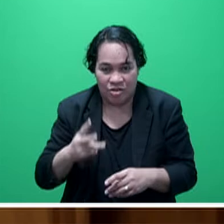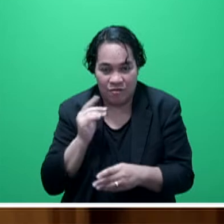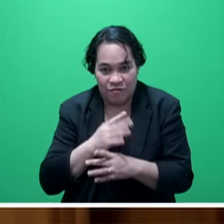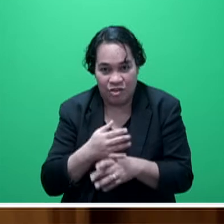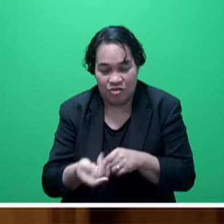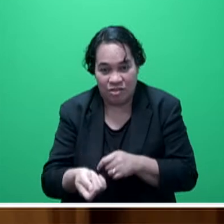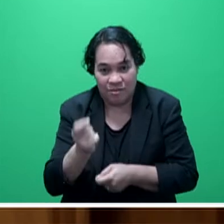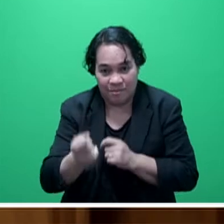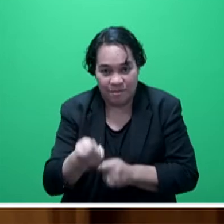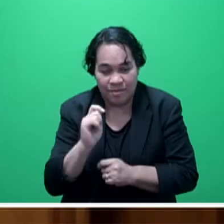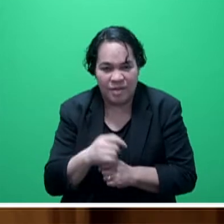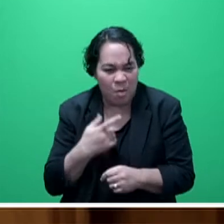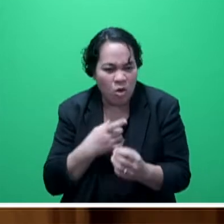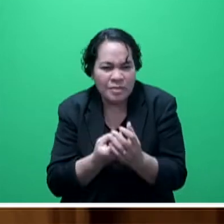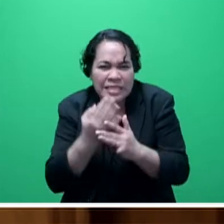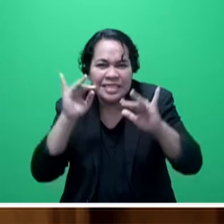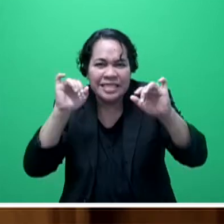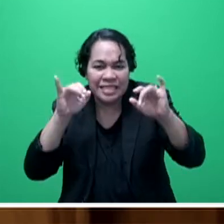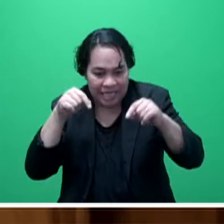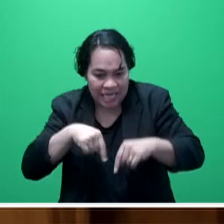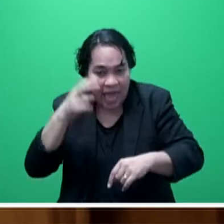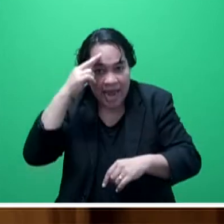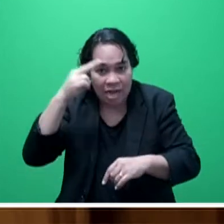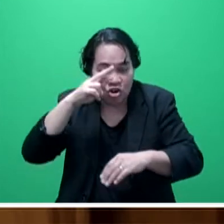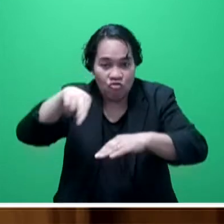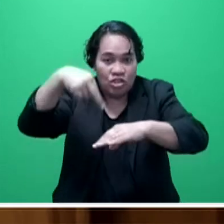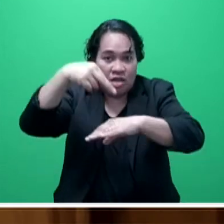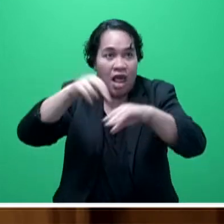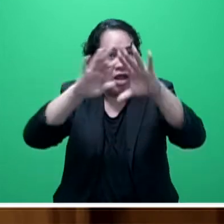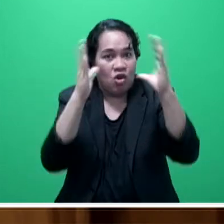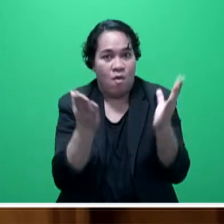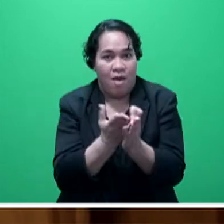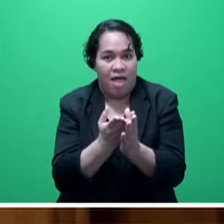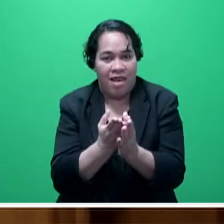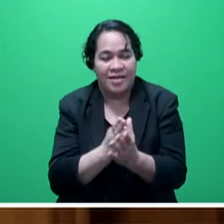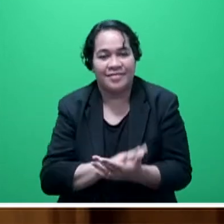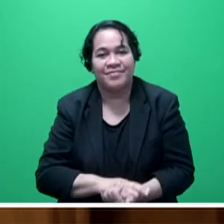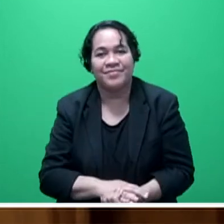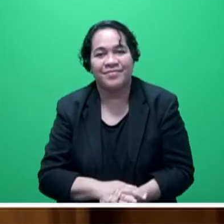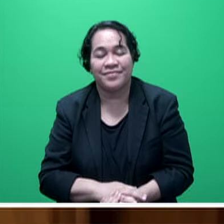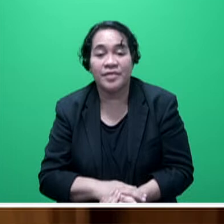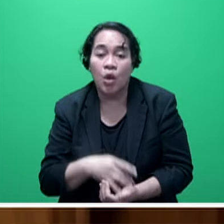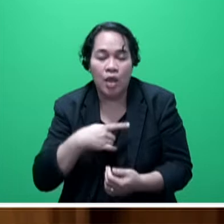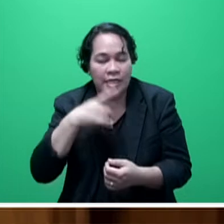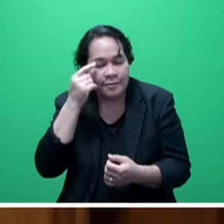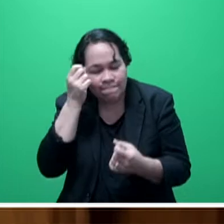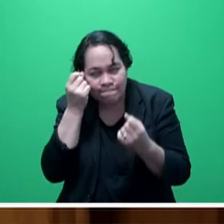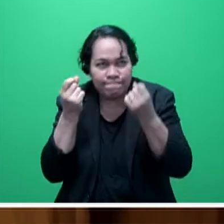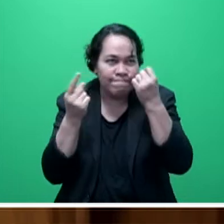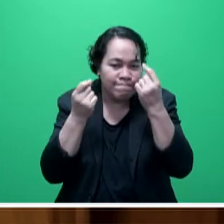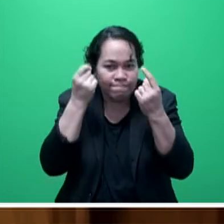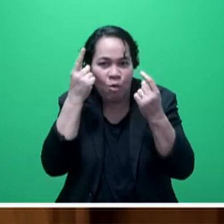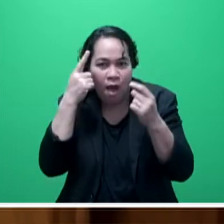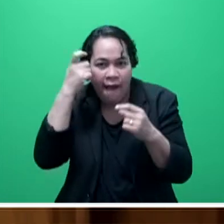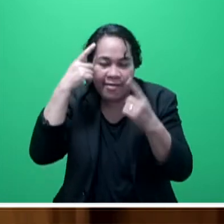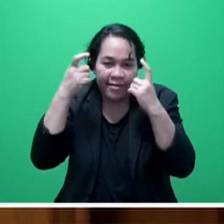issues in our national, regional and global context. Being innovative will allow the Ministry of Fisheries